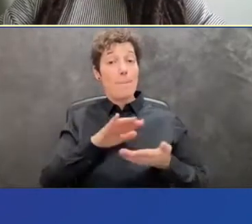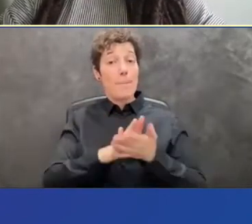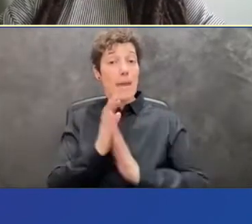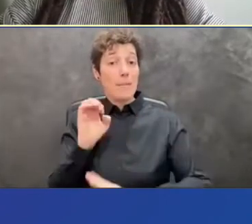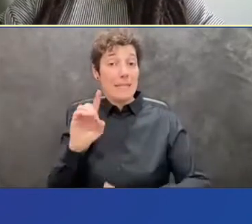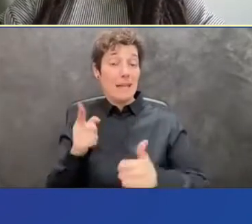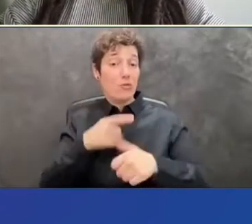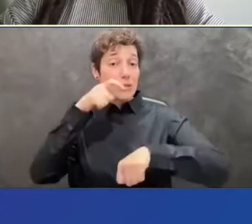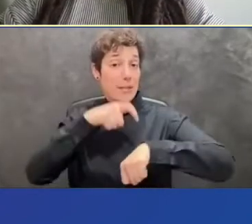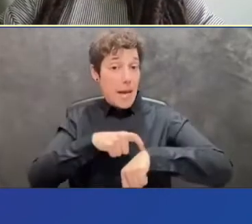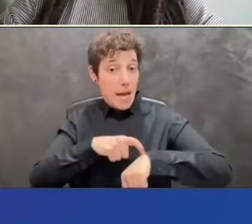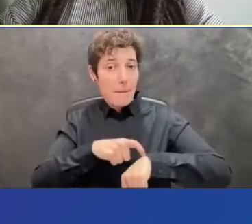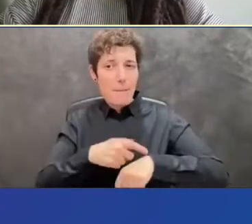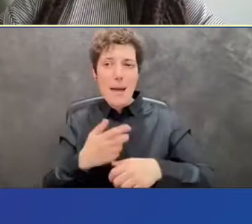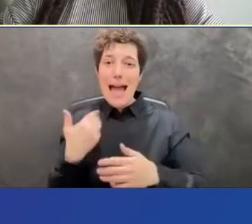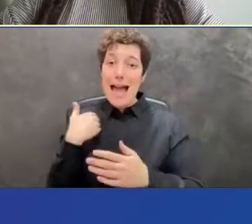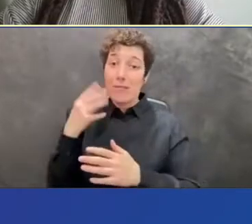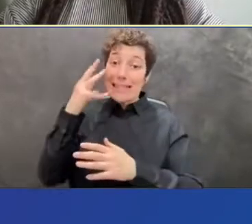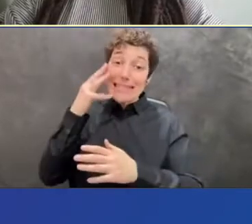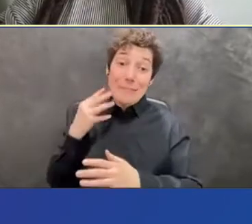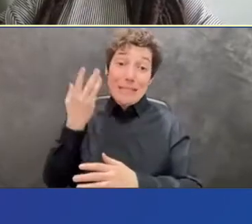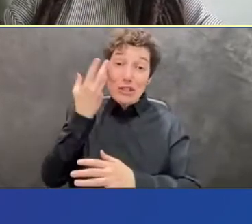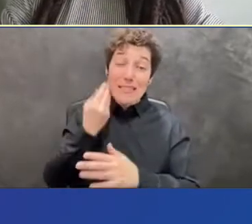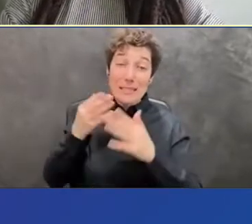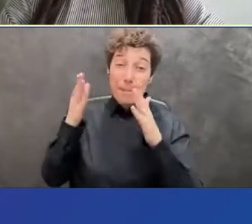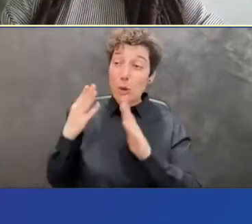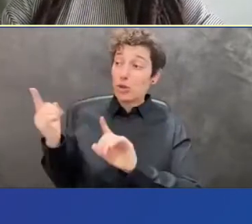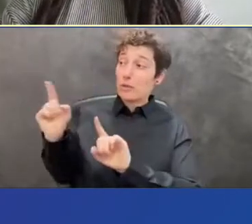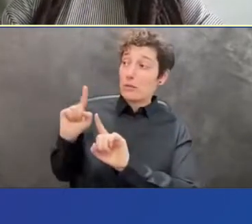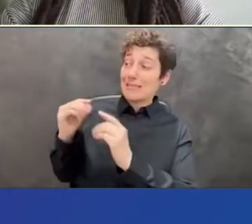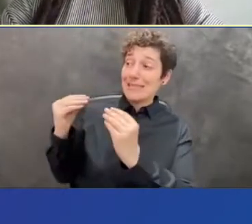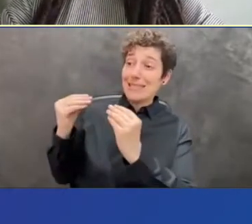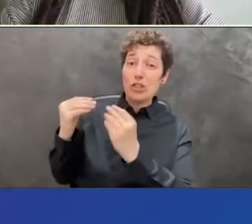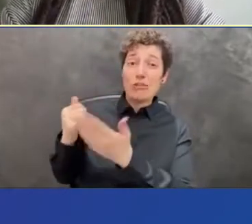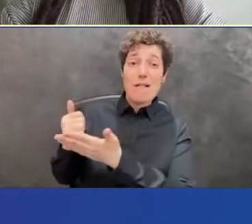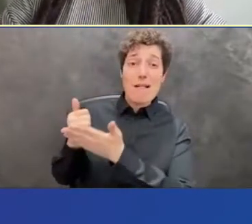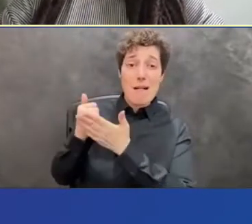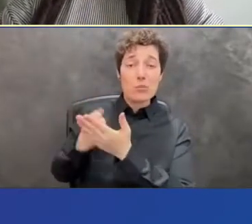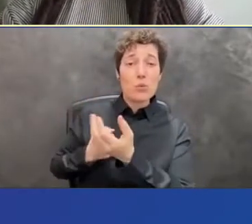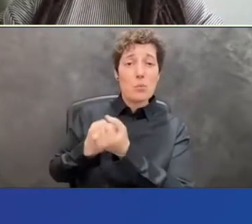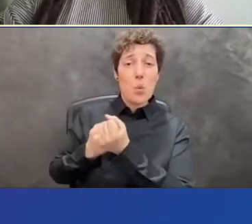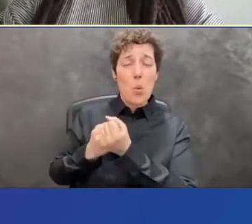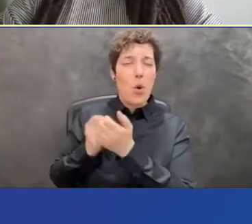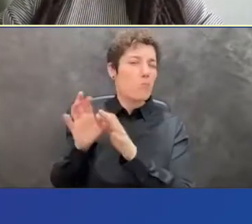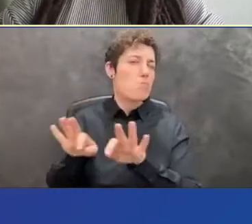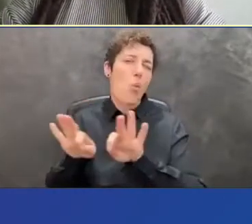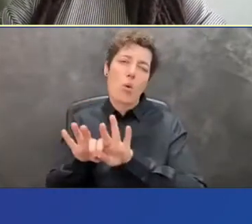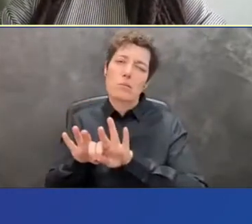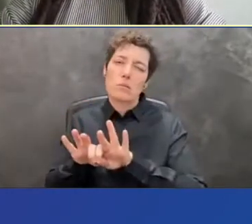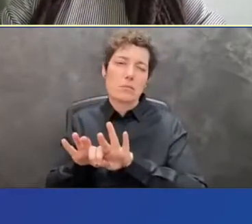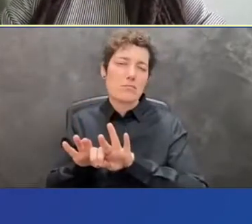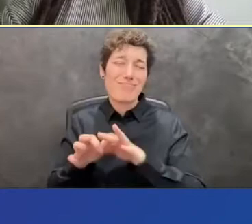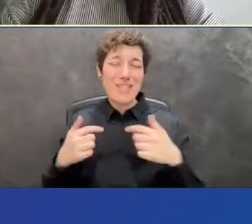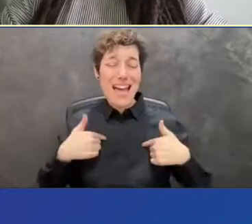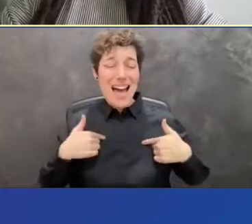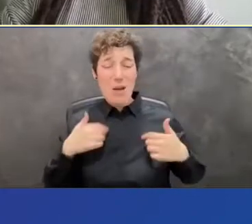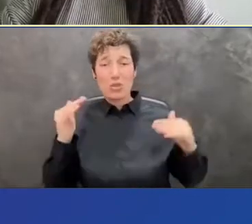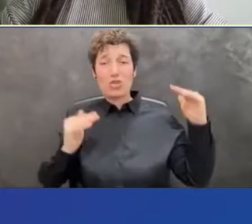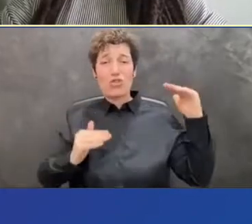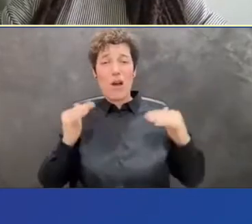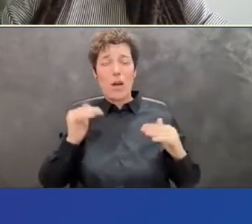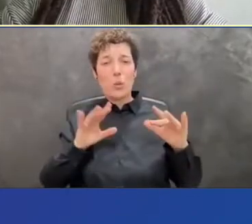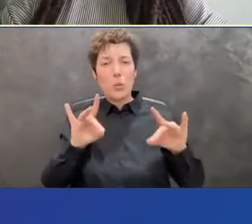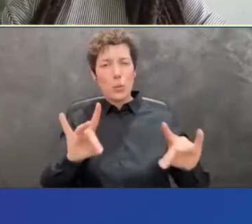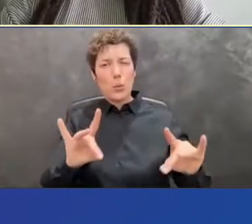you know, that was really great to have because I was still kind of really trying to understand what it means, not only to be at this level of leadership,